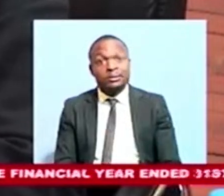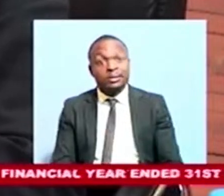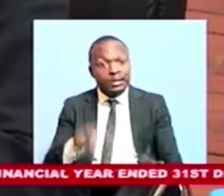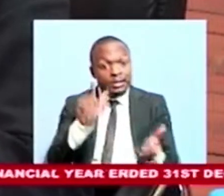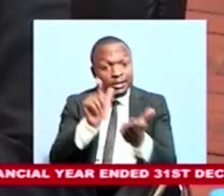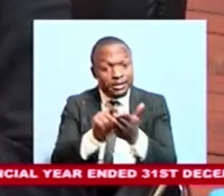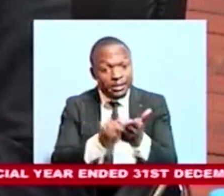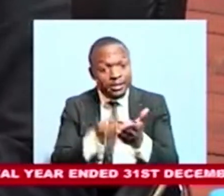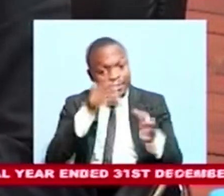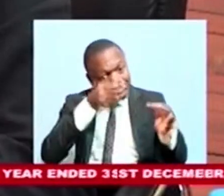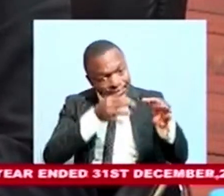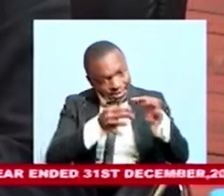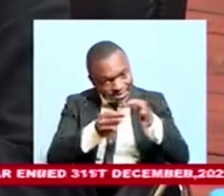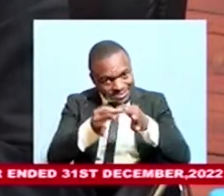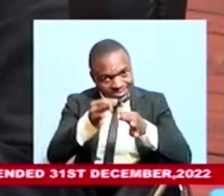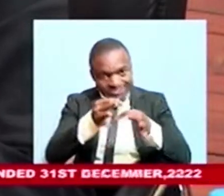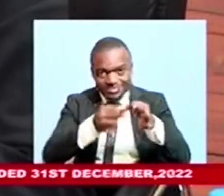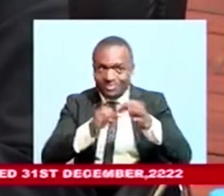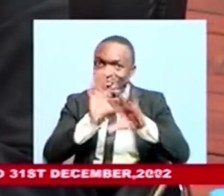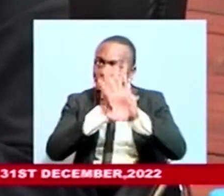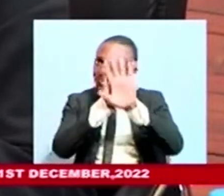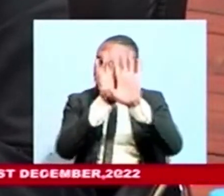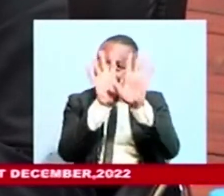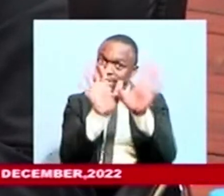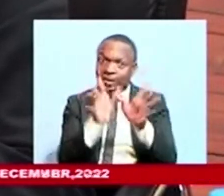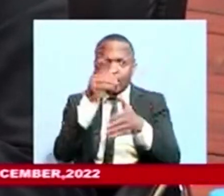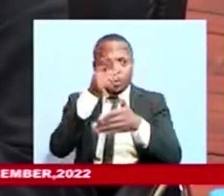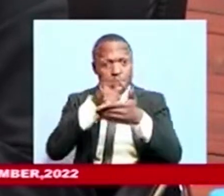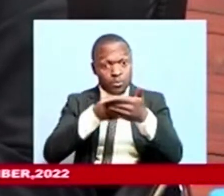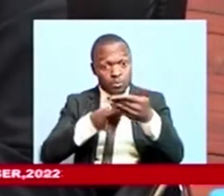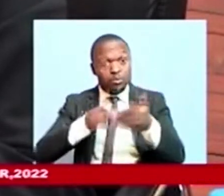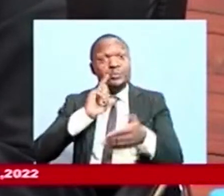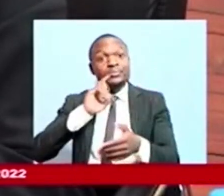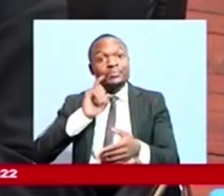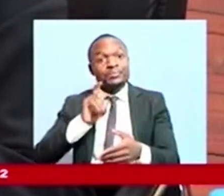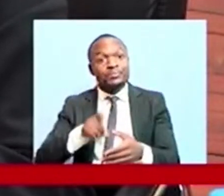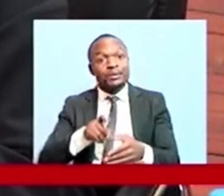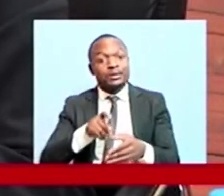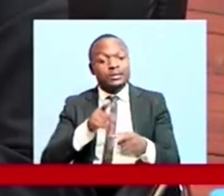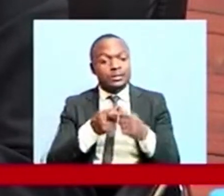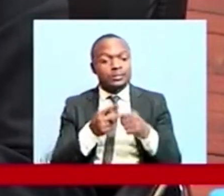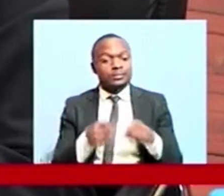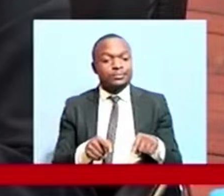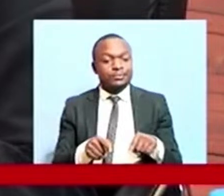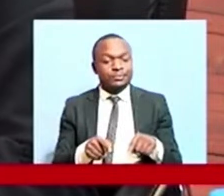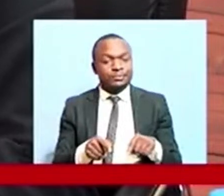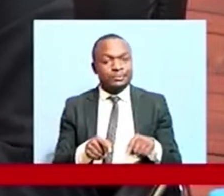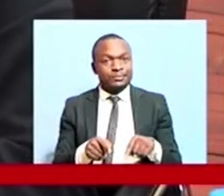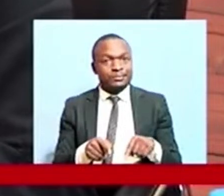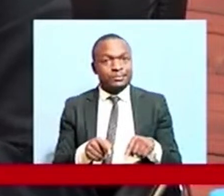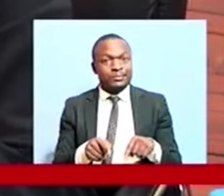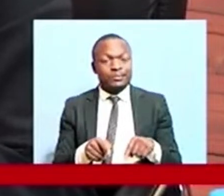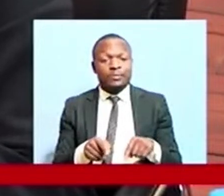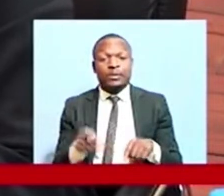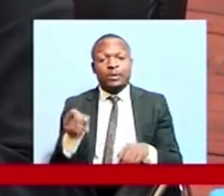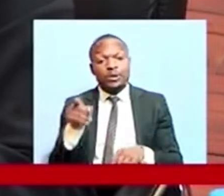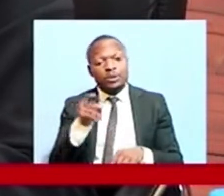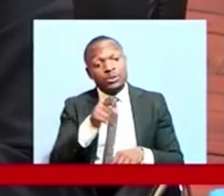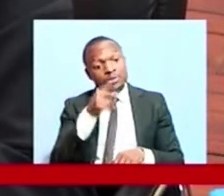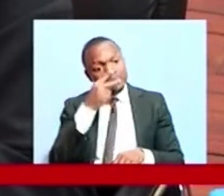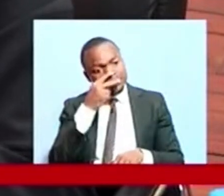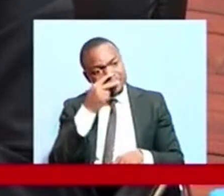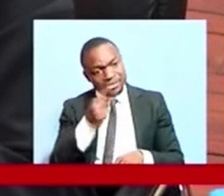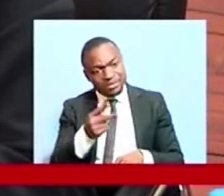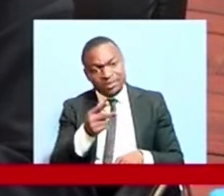regulation stipulates clearly what it is supposed to be done. Upon realizing that there is